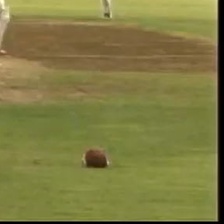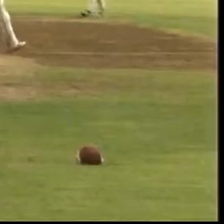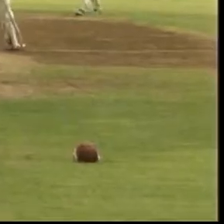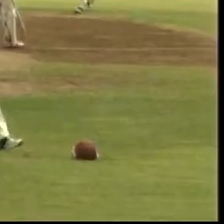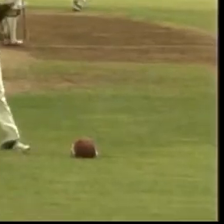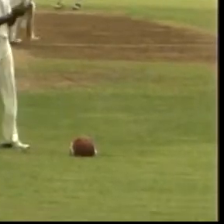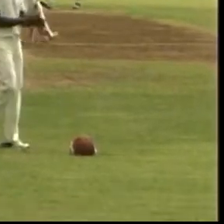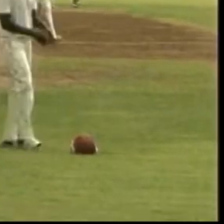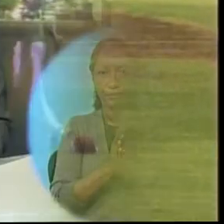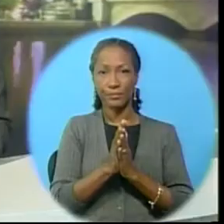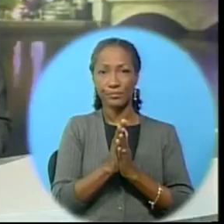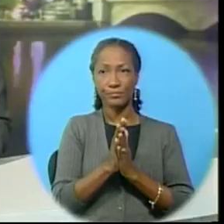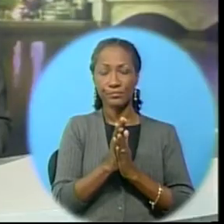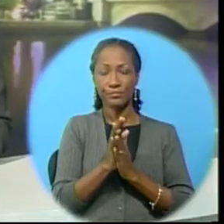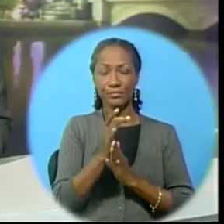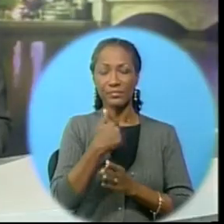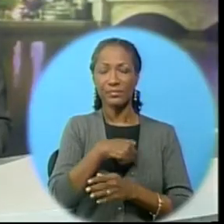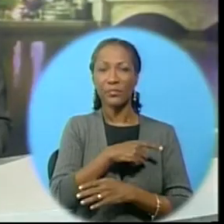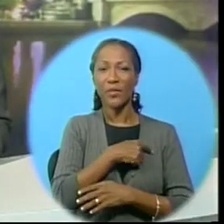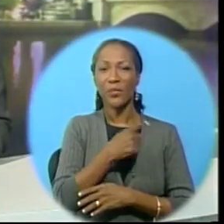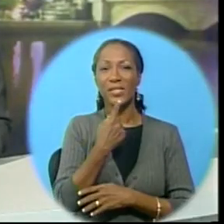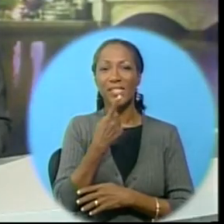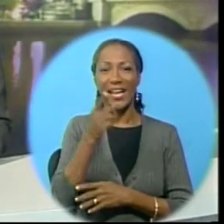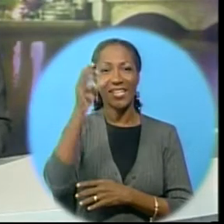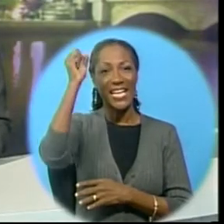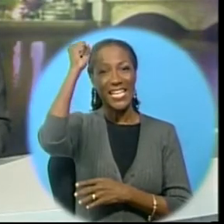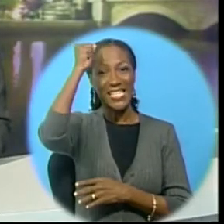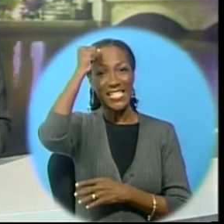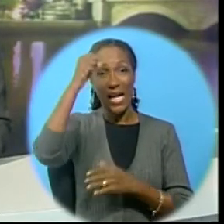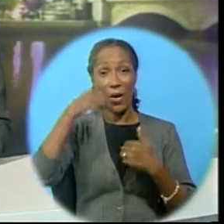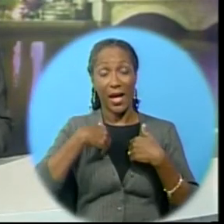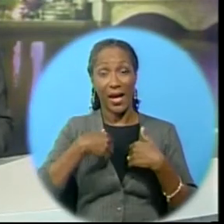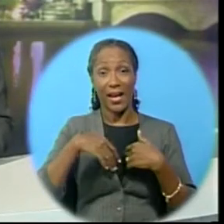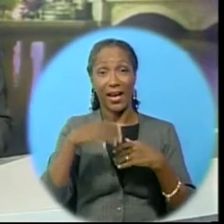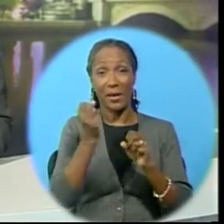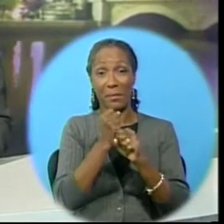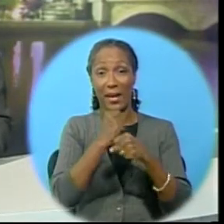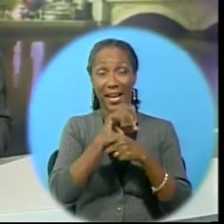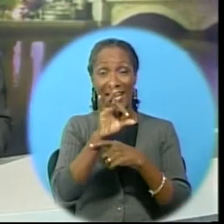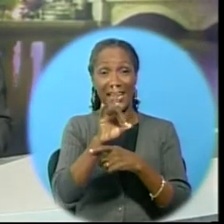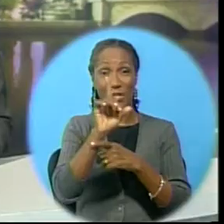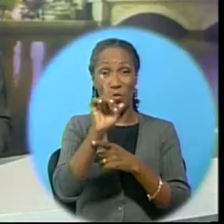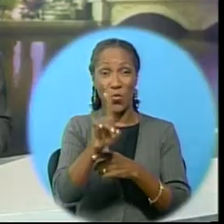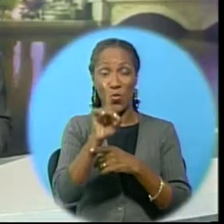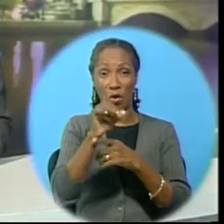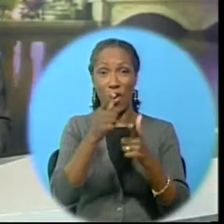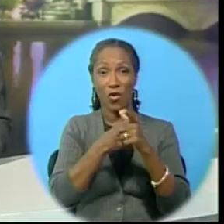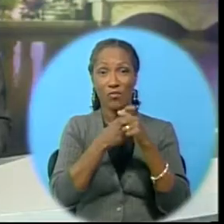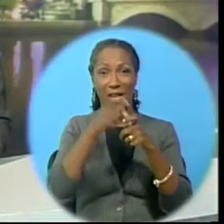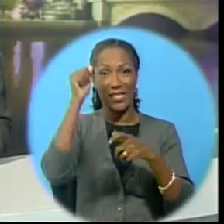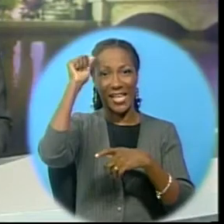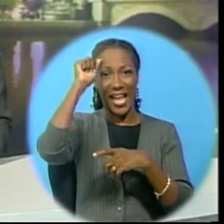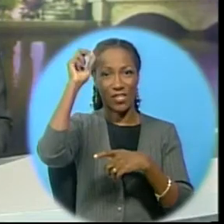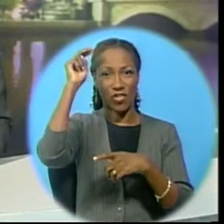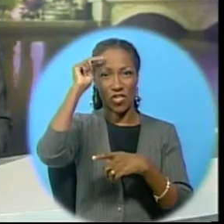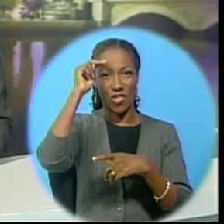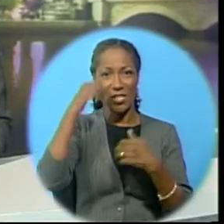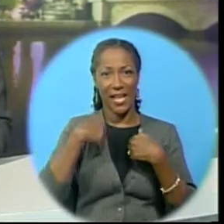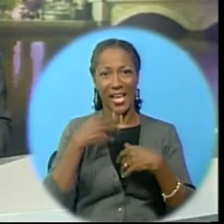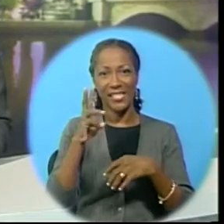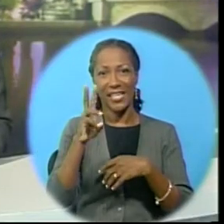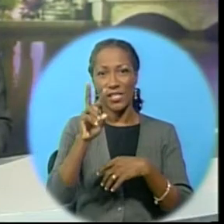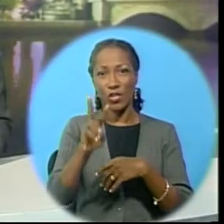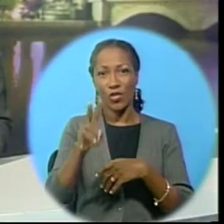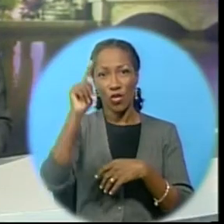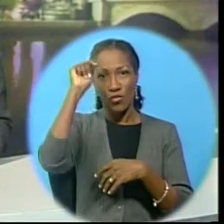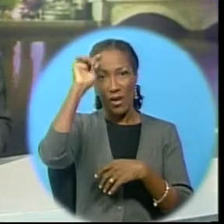Burke, CBC Sports. As we said, Stout went on to make 81, while Ashley Nurse got 62. Trevor Eiffel has been